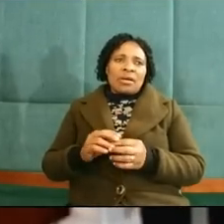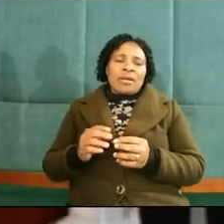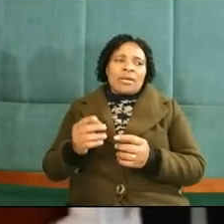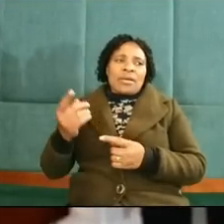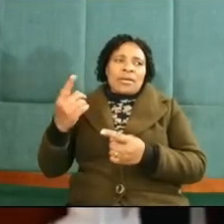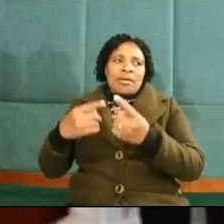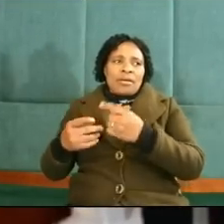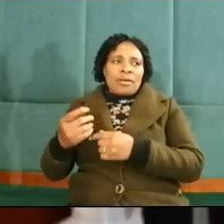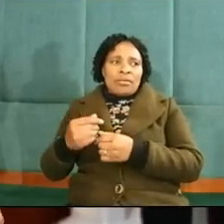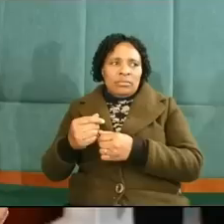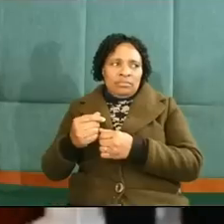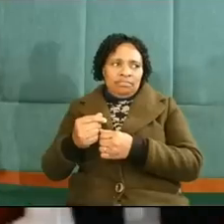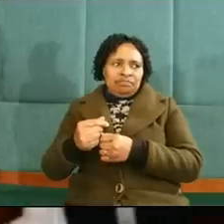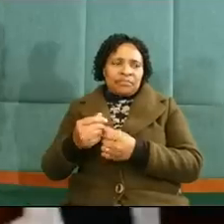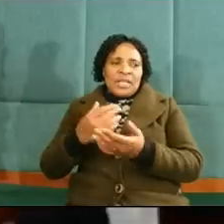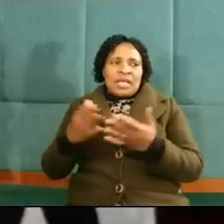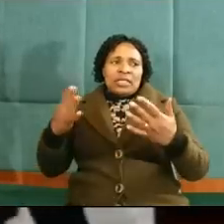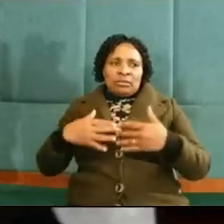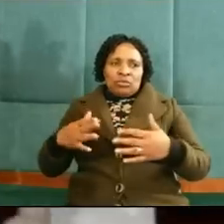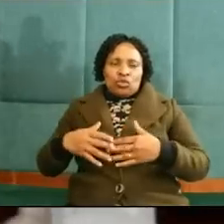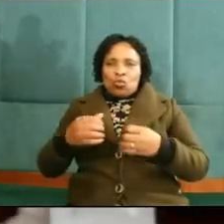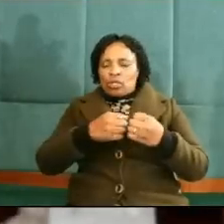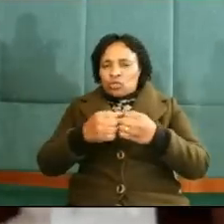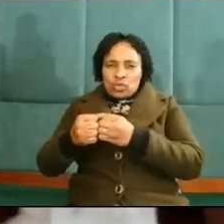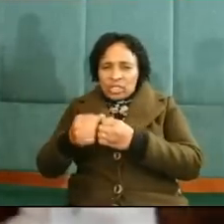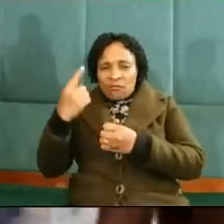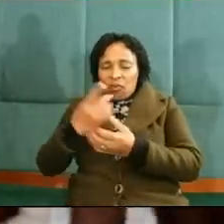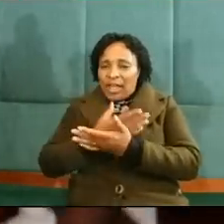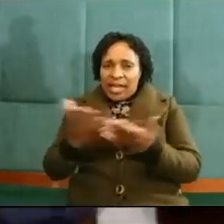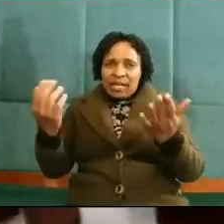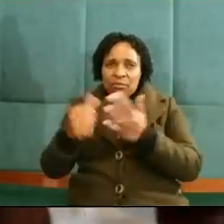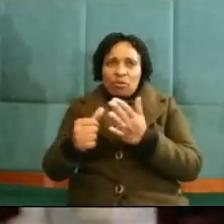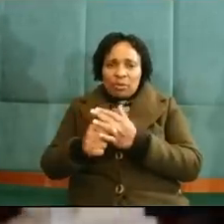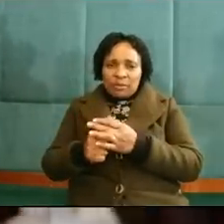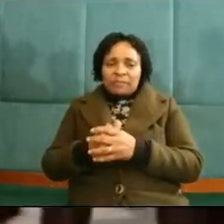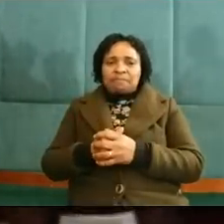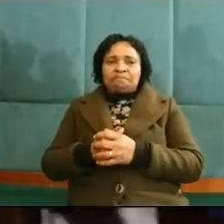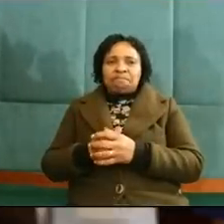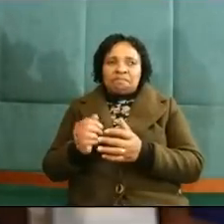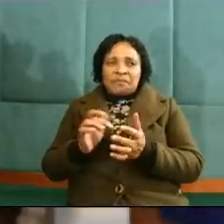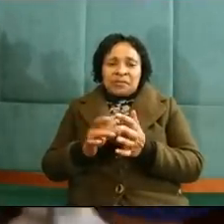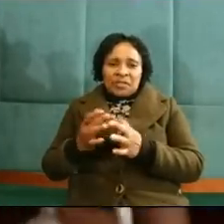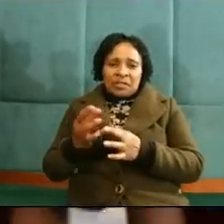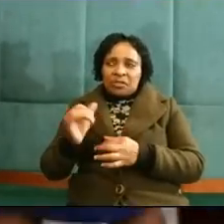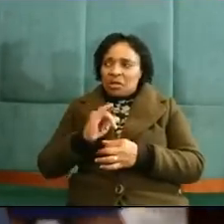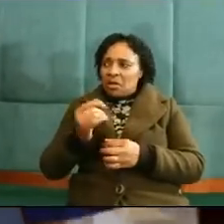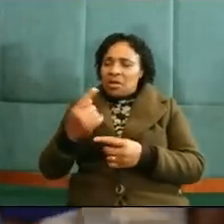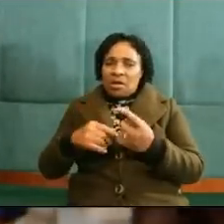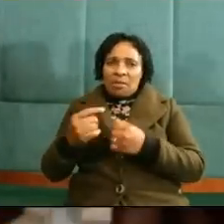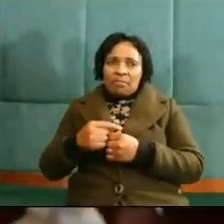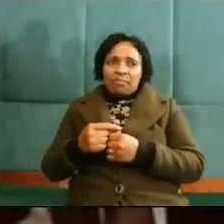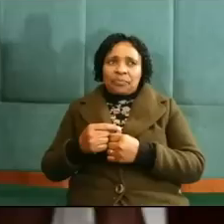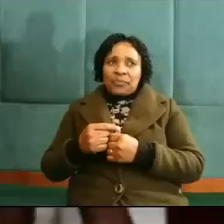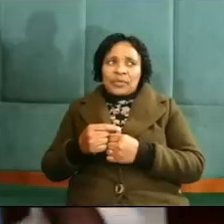Jesus, I come. Anybody you're struggling to forgive, come, flush out of your system. People do things